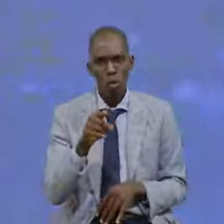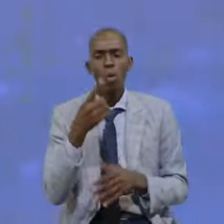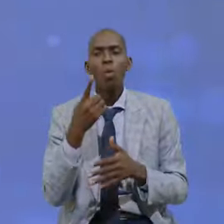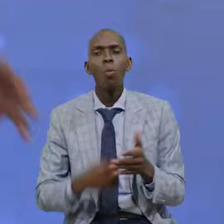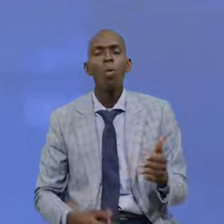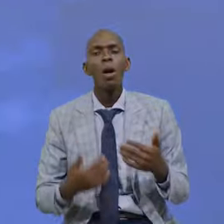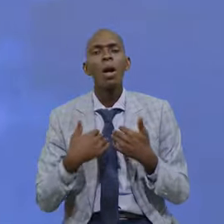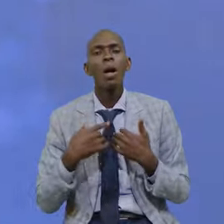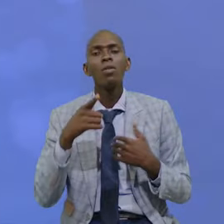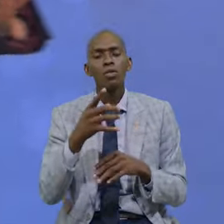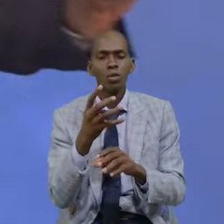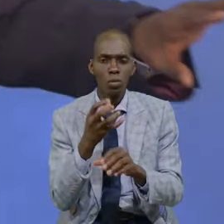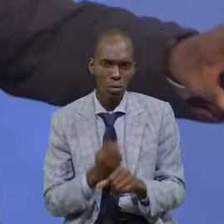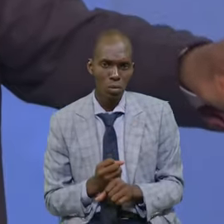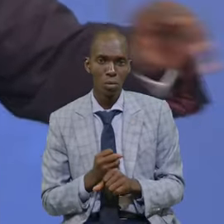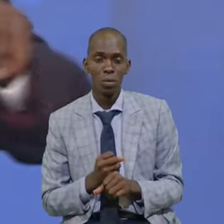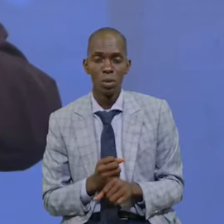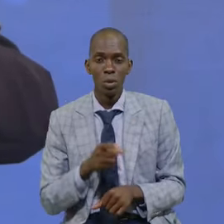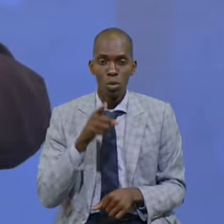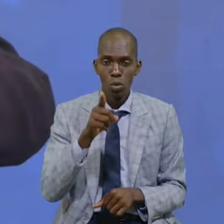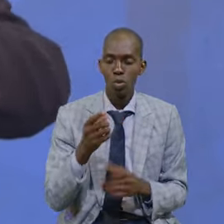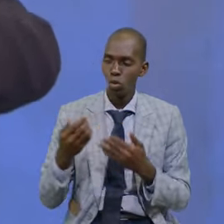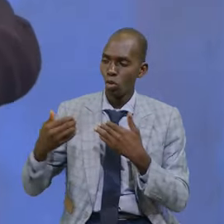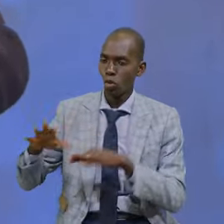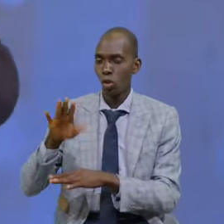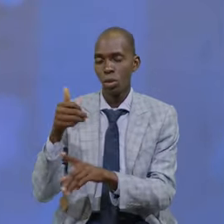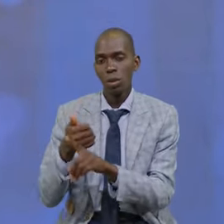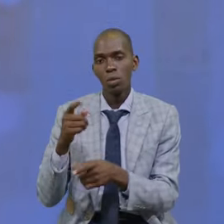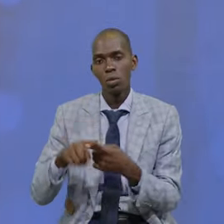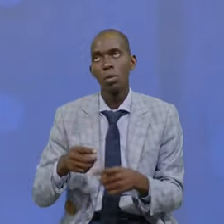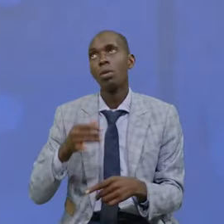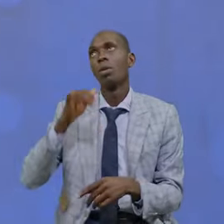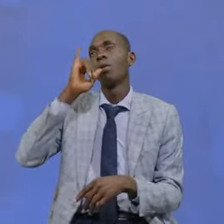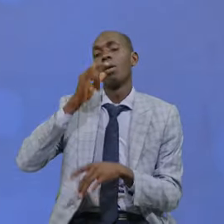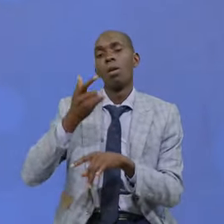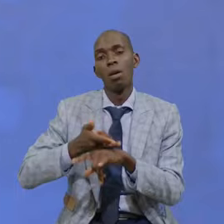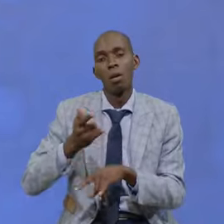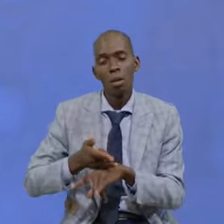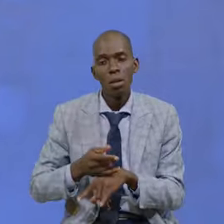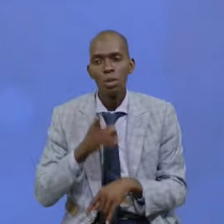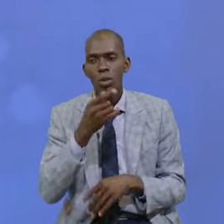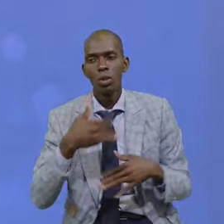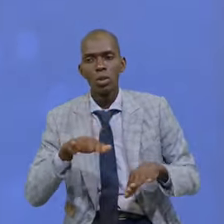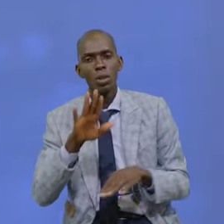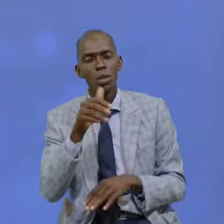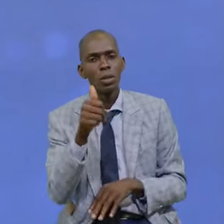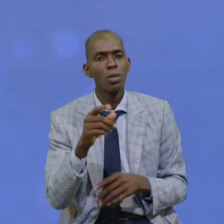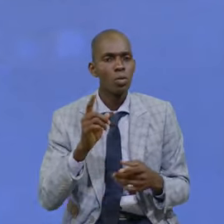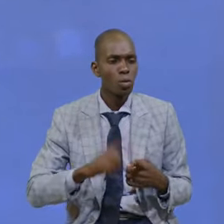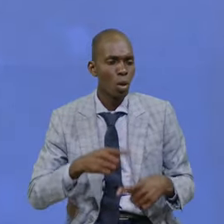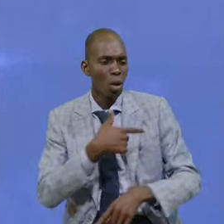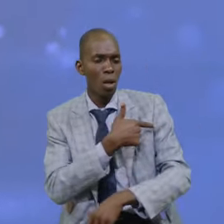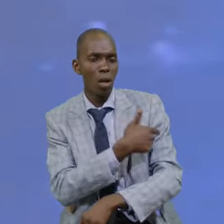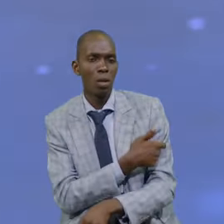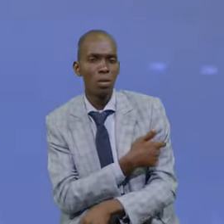think. You sold yourself to alcohol. You sold yourself to hard drugs. You sold yourself to